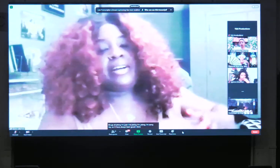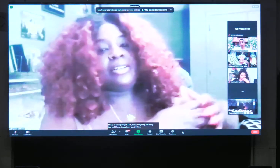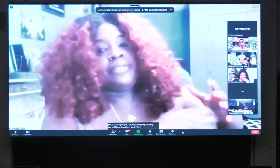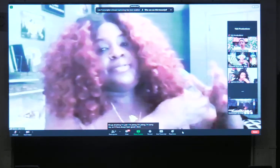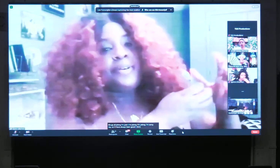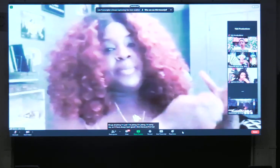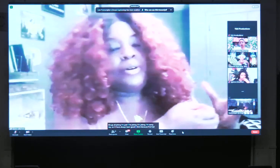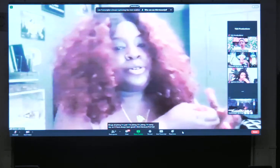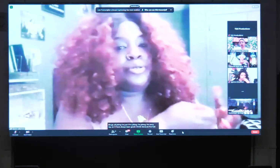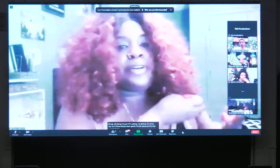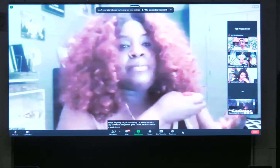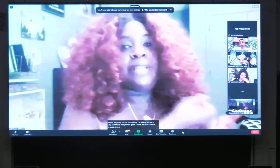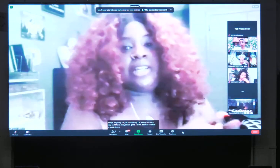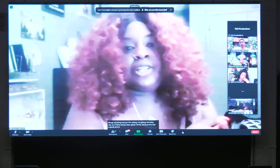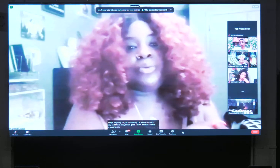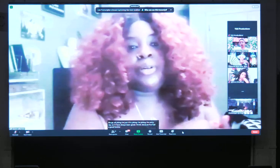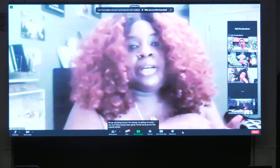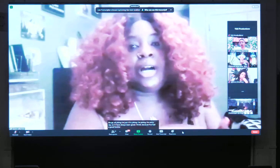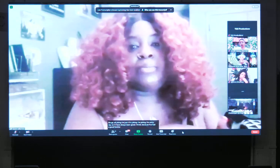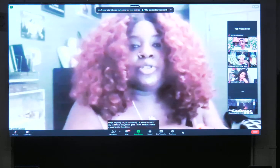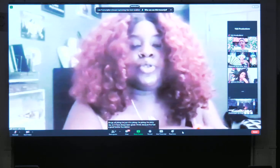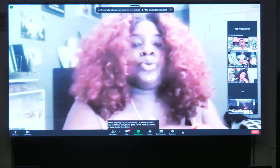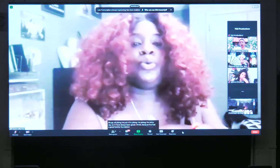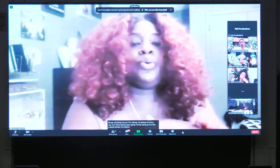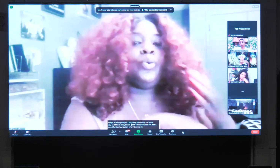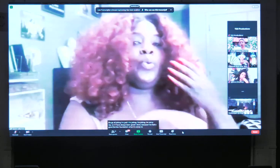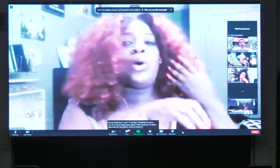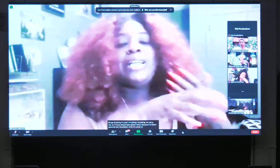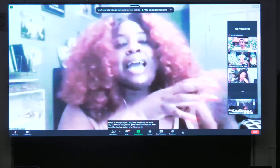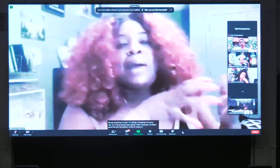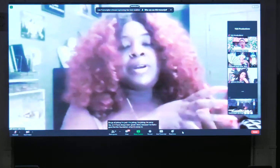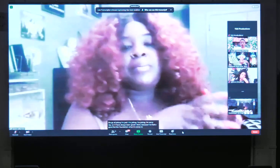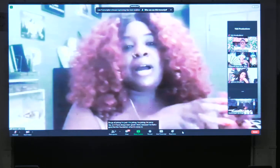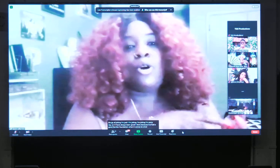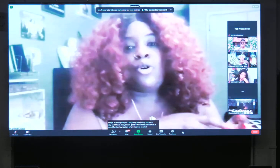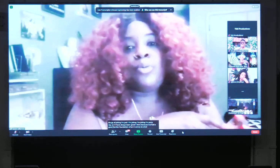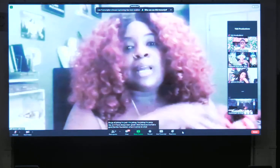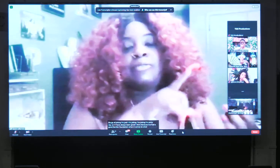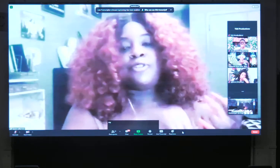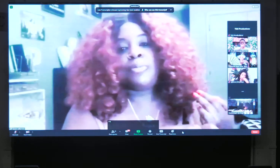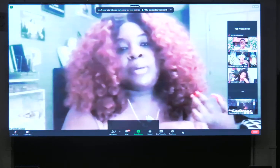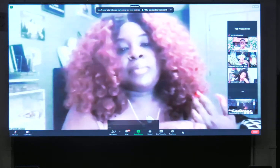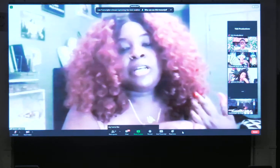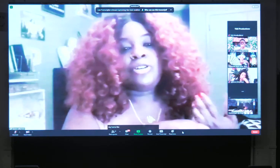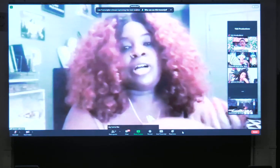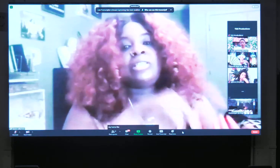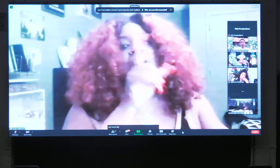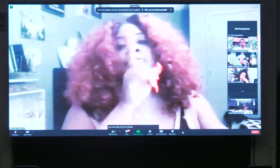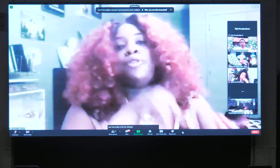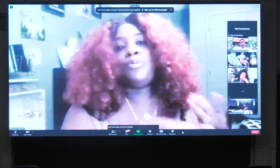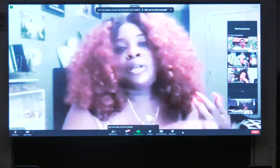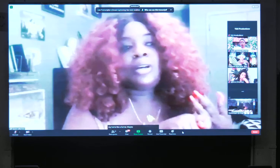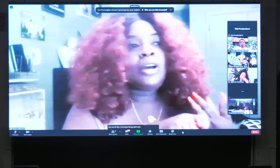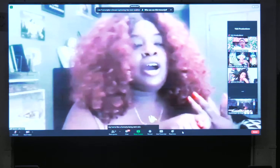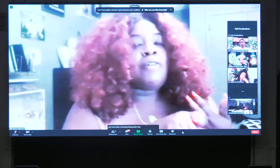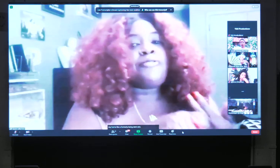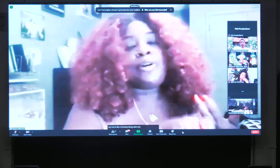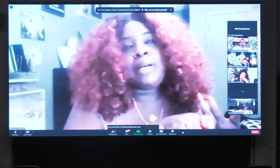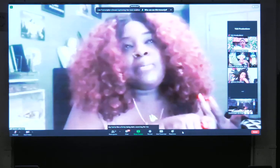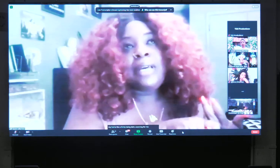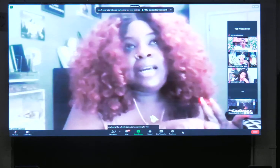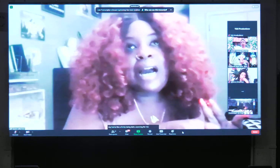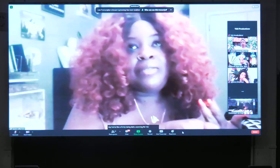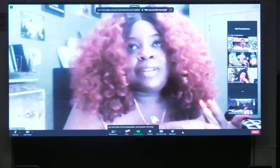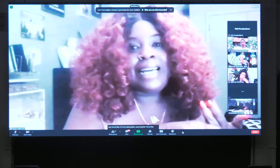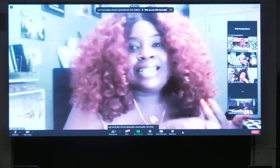had a good familial foundation when it comes to what happened in my home, like affirming me being dark skinned,